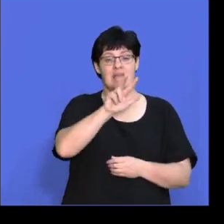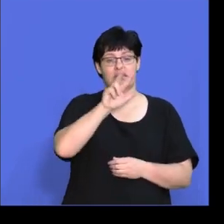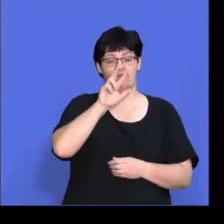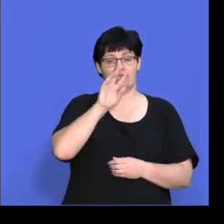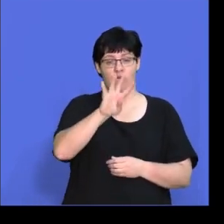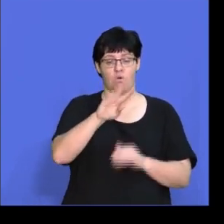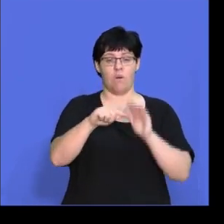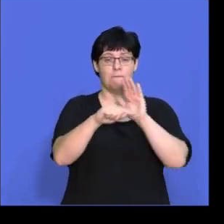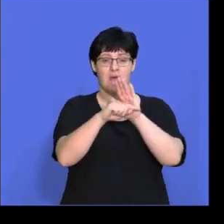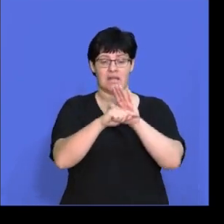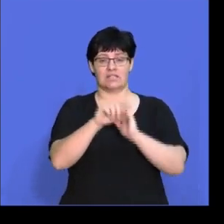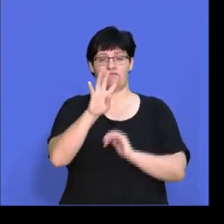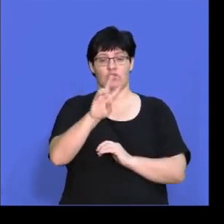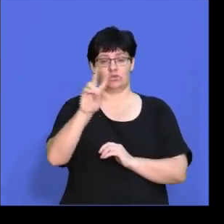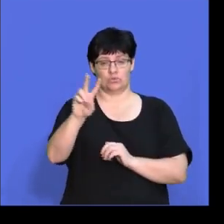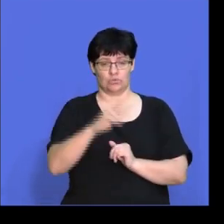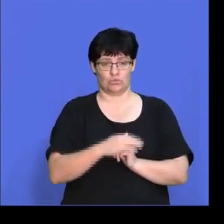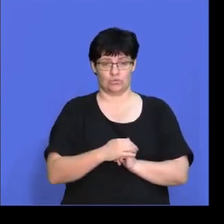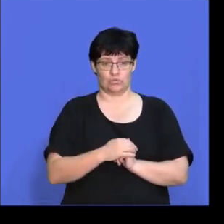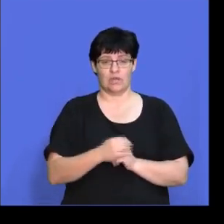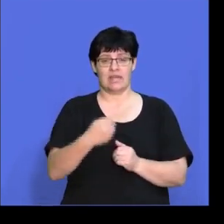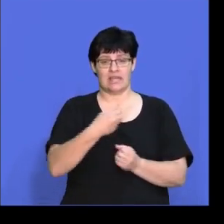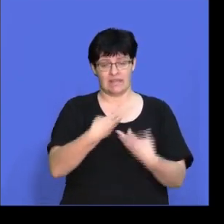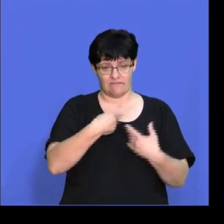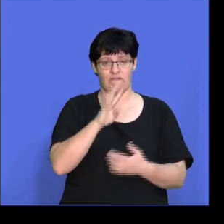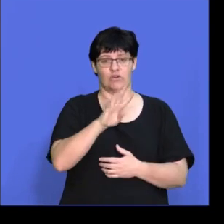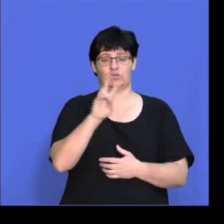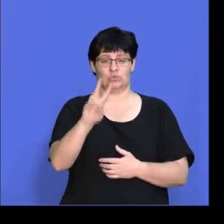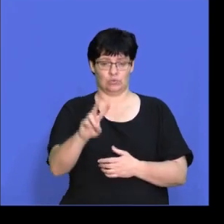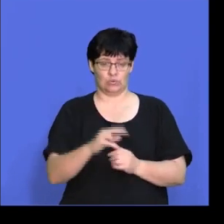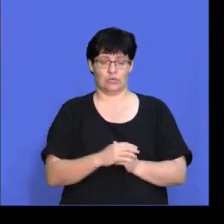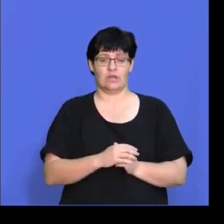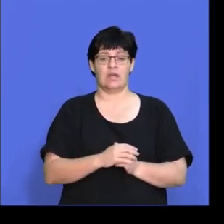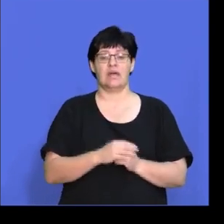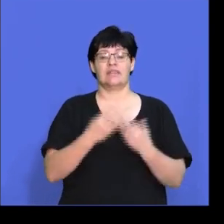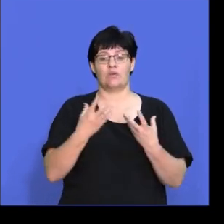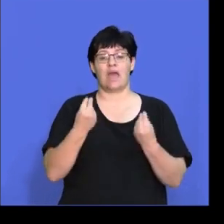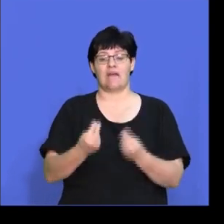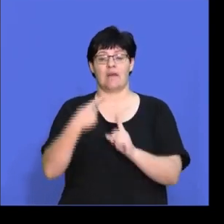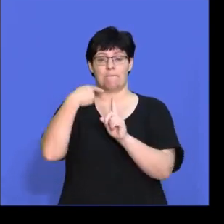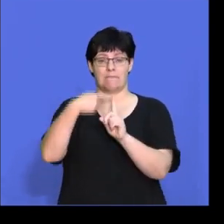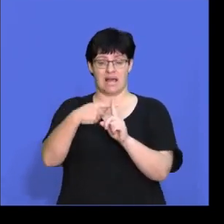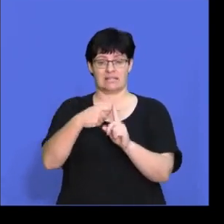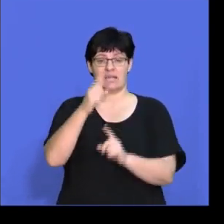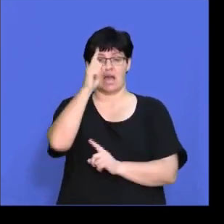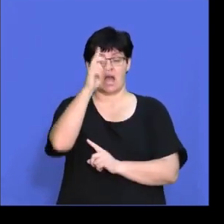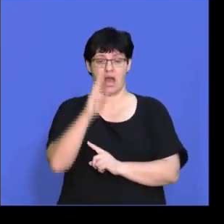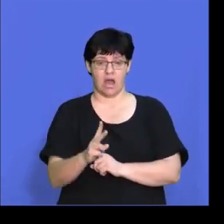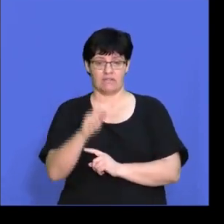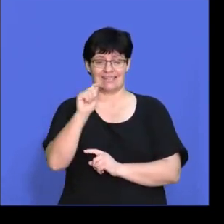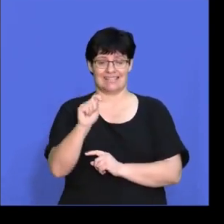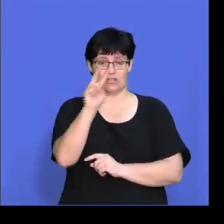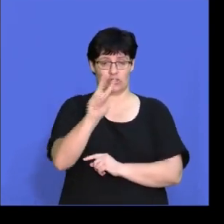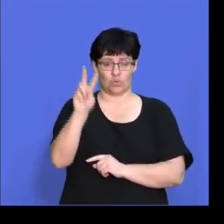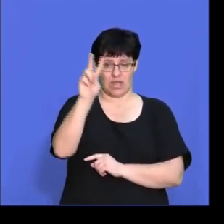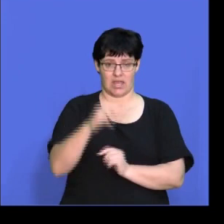have 84 minus 42 gives us 42, and then we have plus a